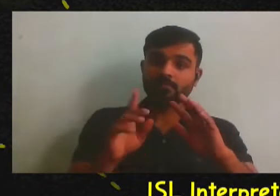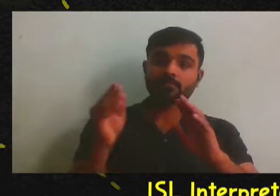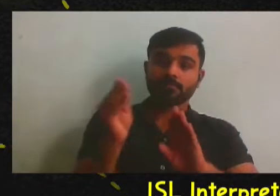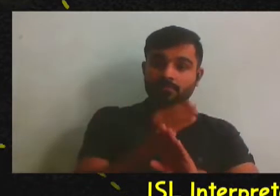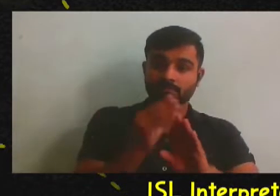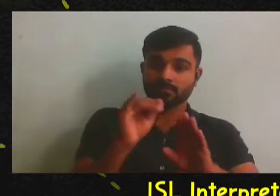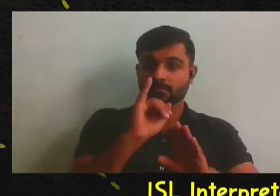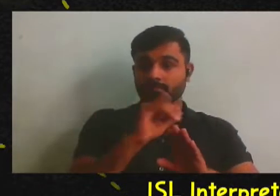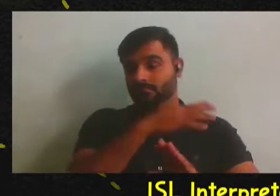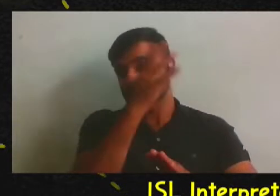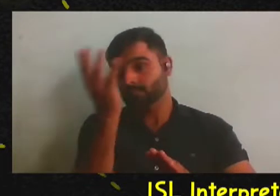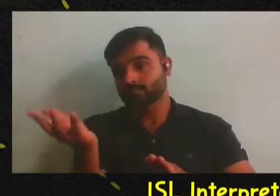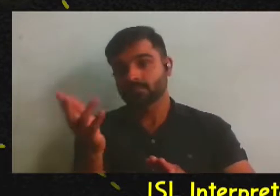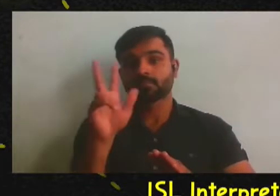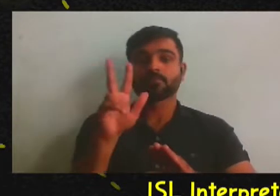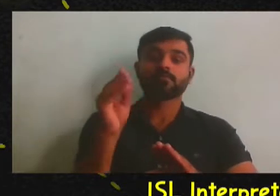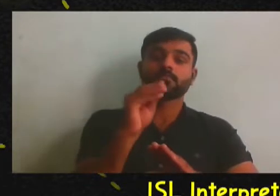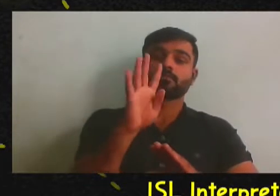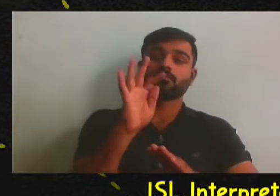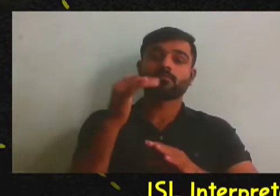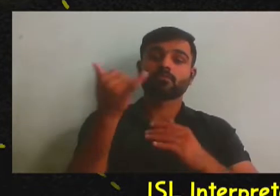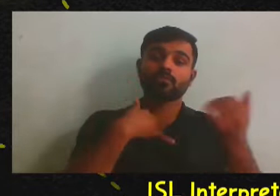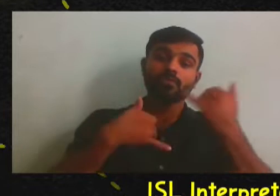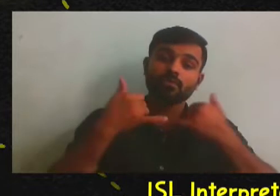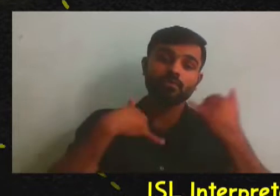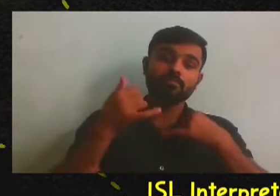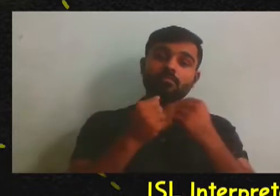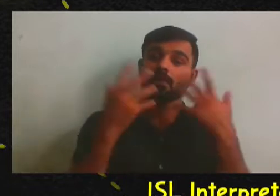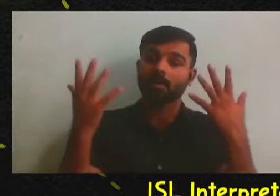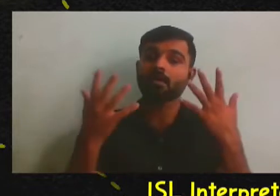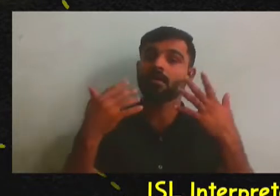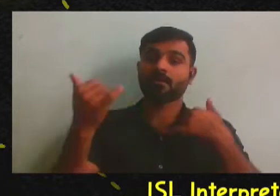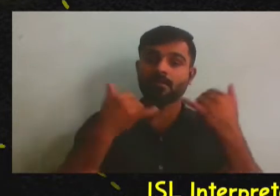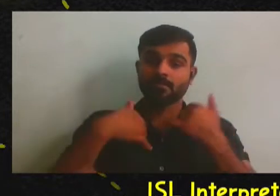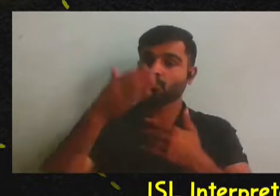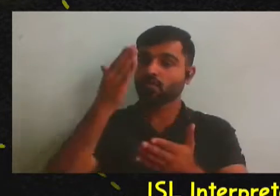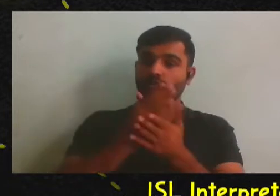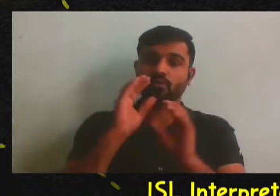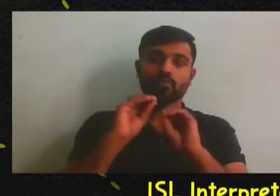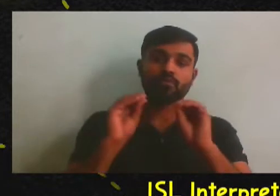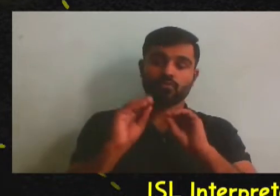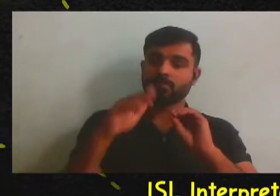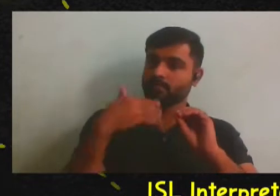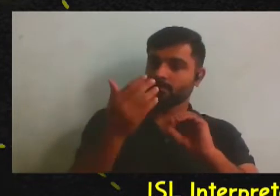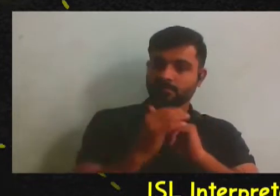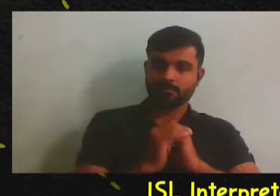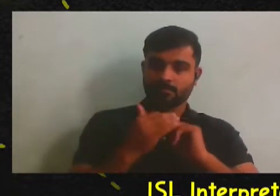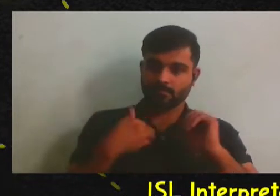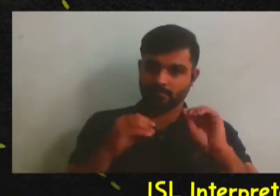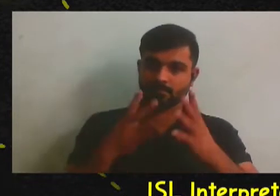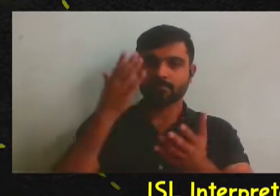6 a.m. and 8 a.m., we got 40 calls continuously, and the phones didn't stop ringing after that. We